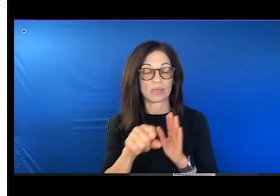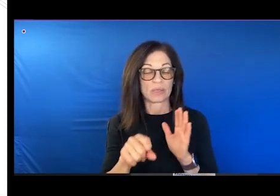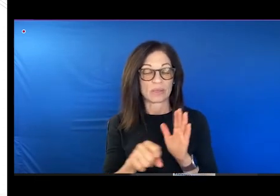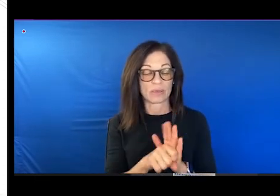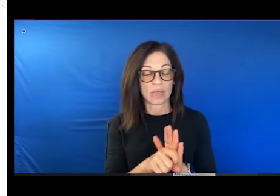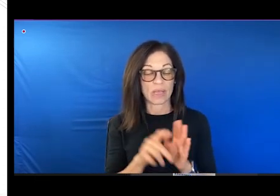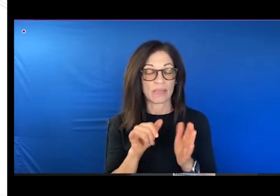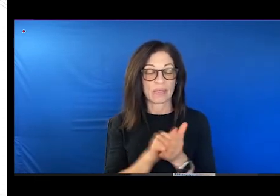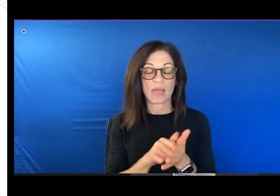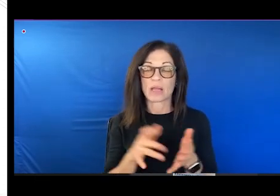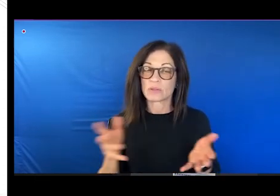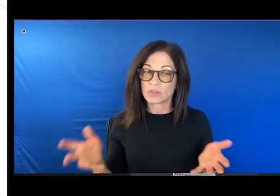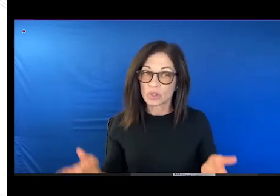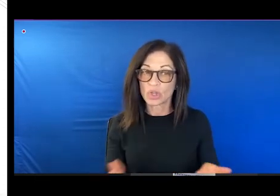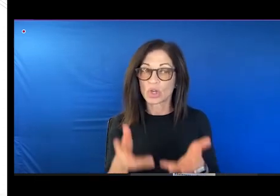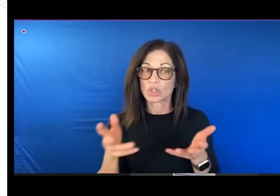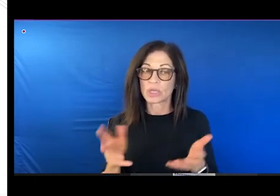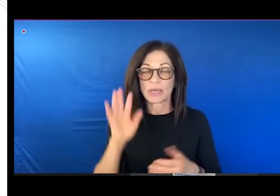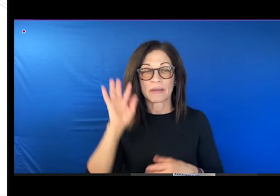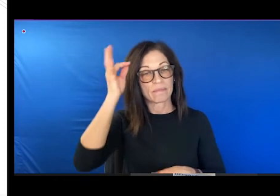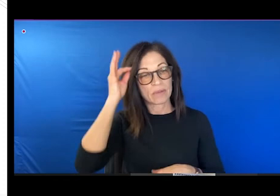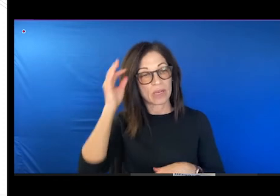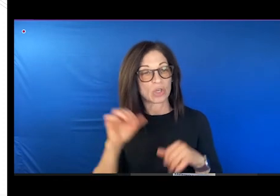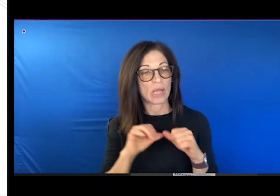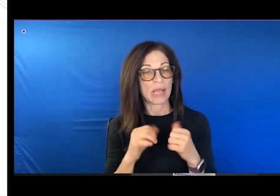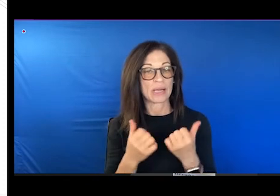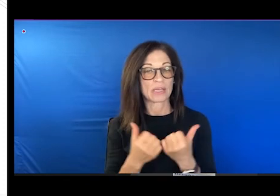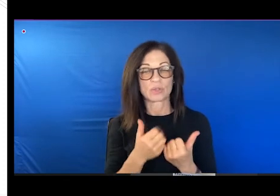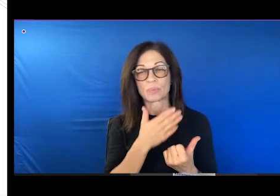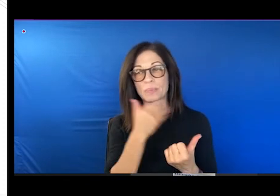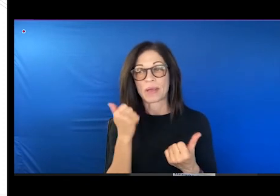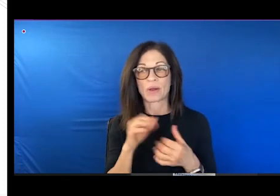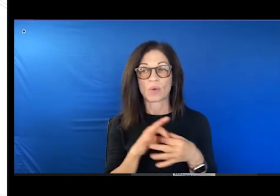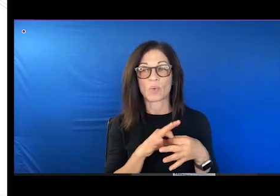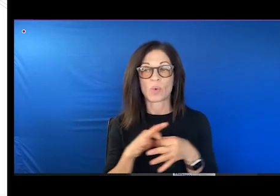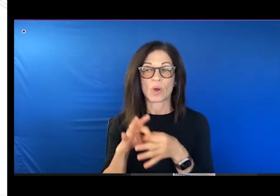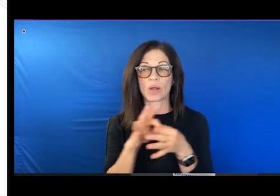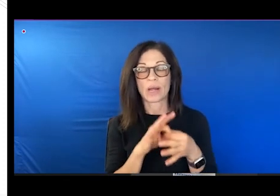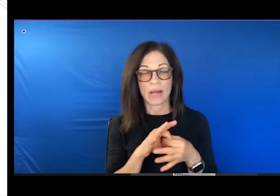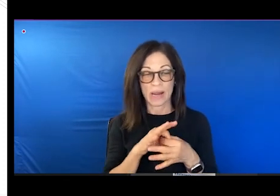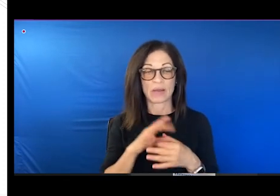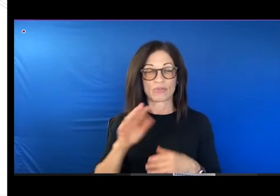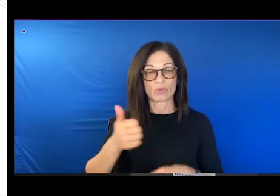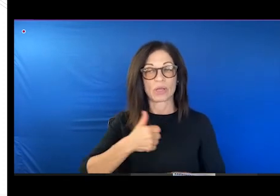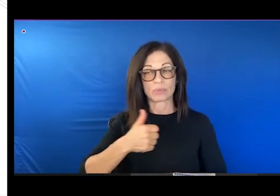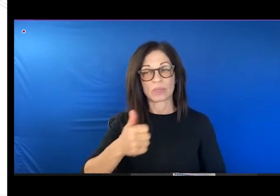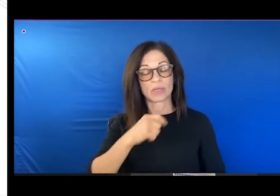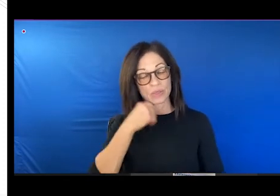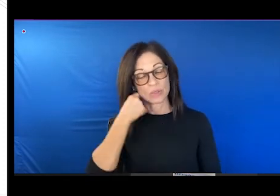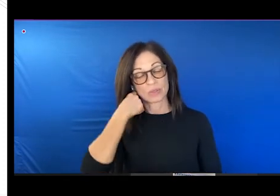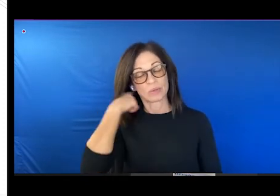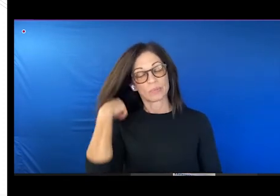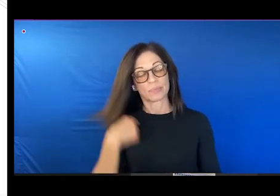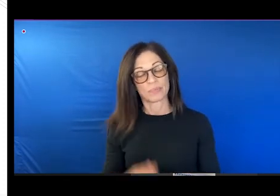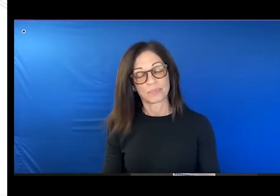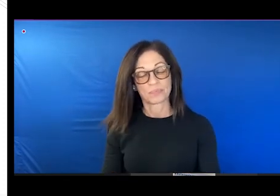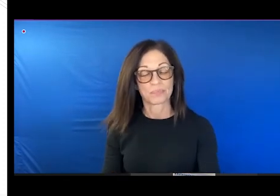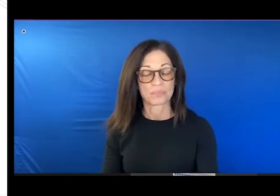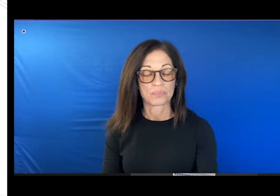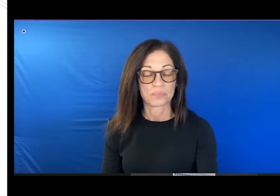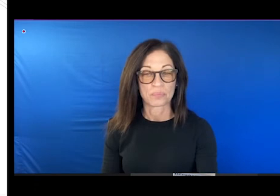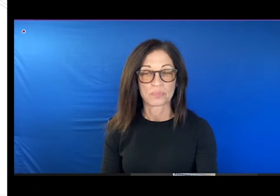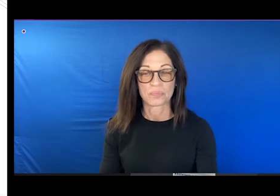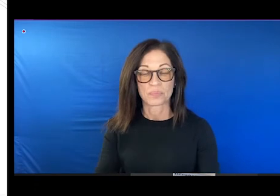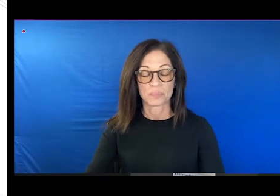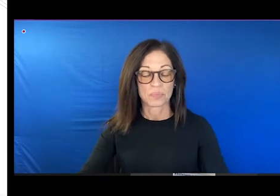to states that's encouraging federal agencies to better coordinate around transportation. Next